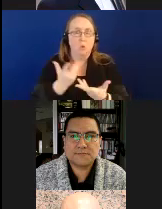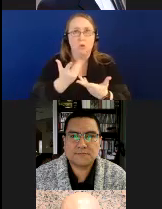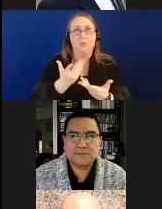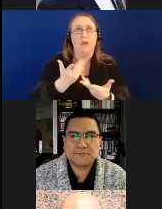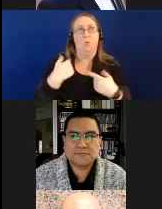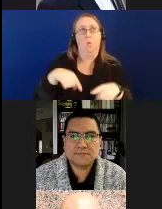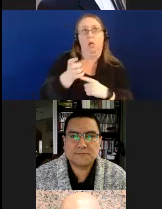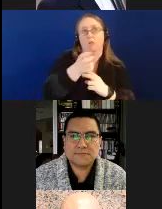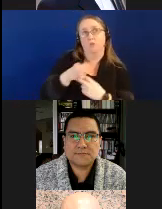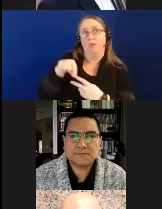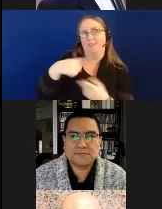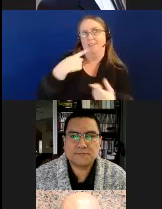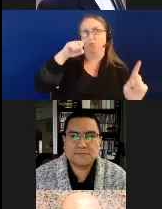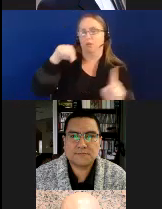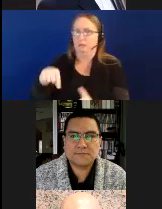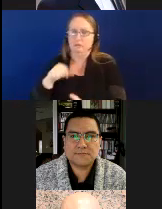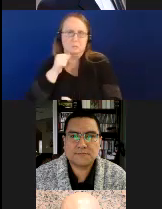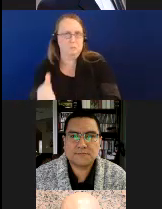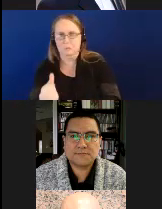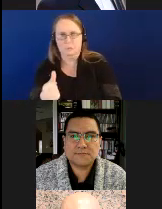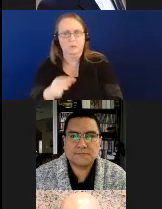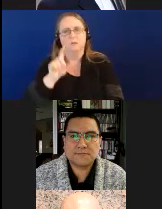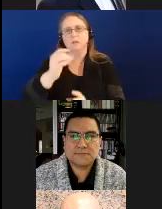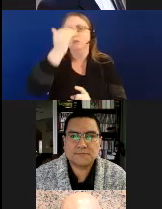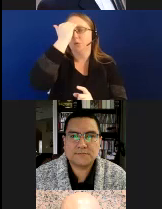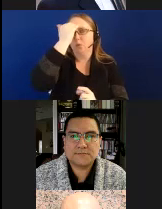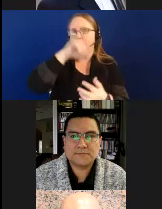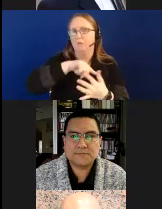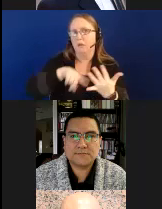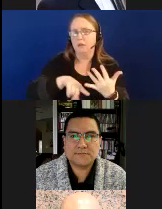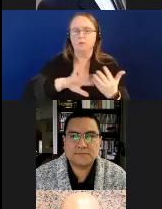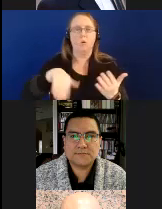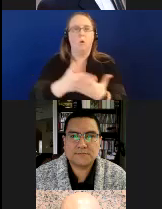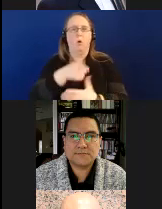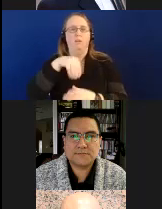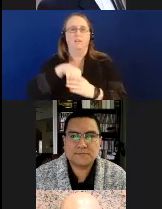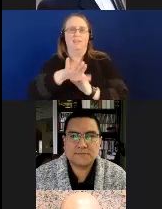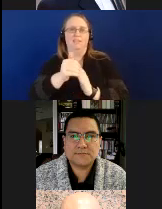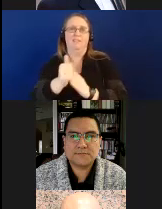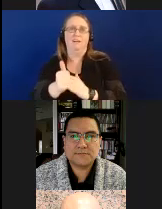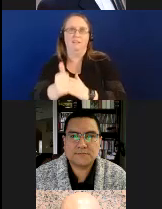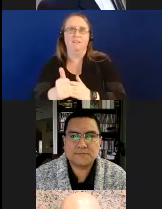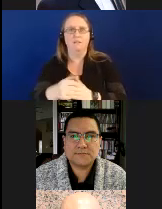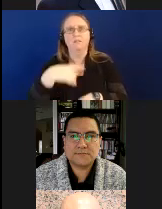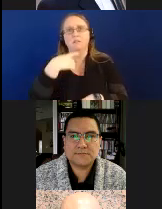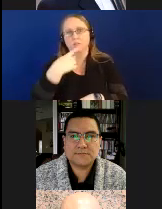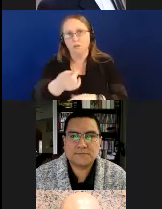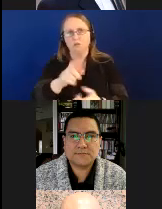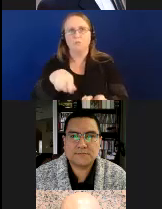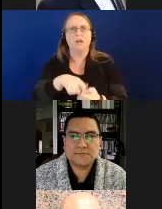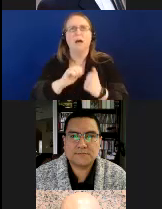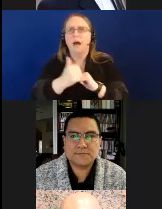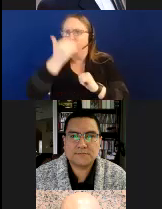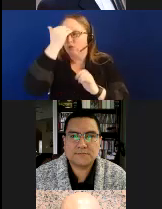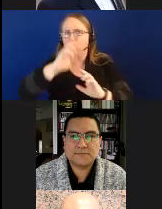worked, here's what didn't, here's what we should be aware of. So we have all that in this implementation guide. Tells you specifically like, how do you know if you're